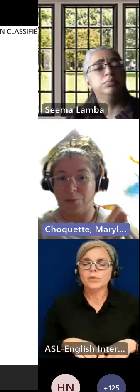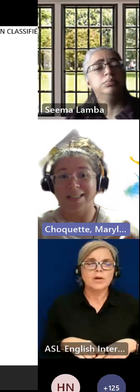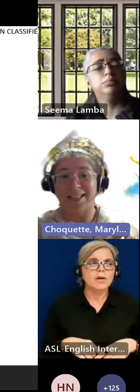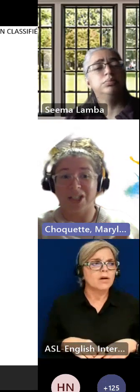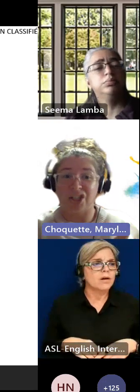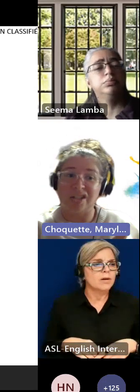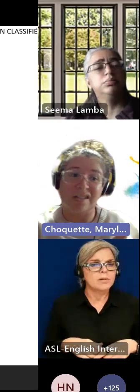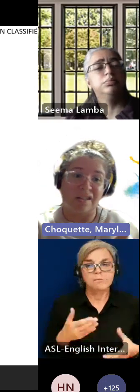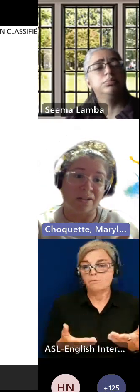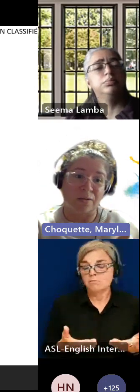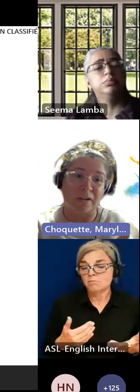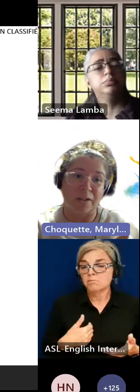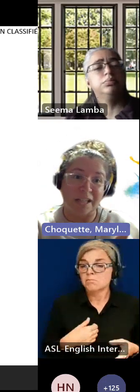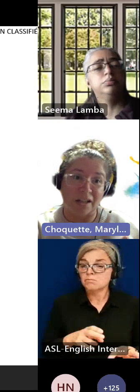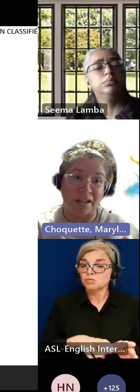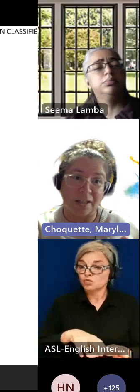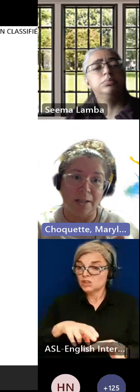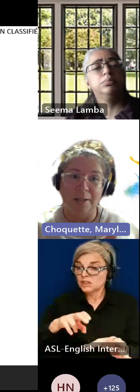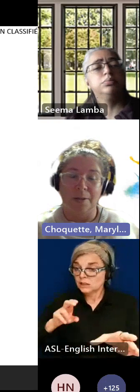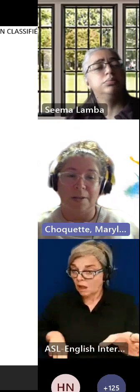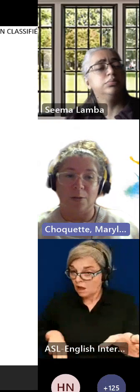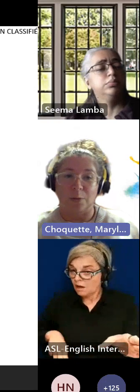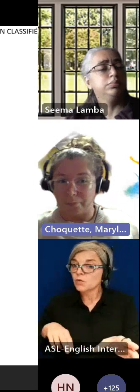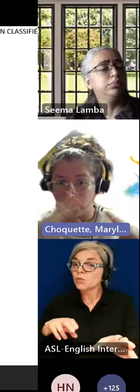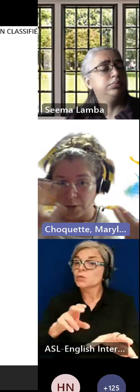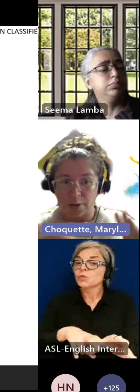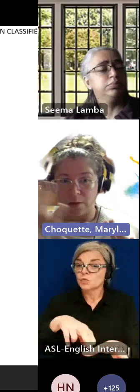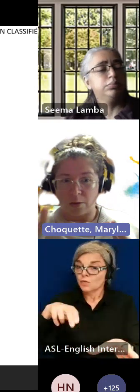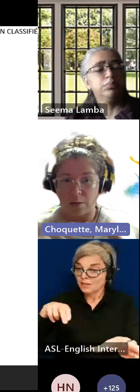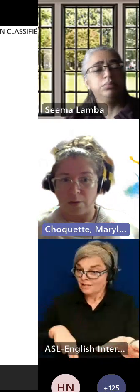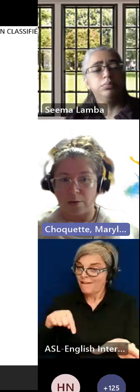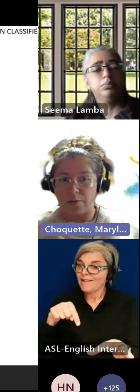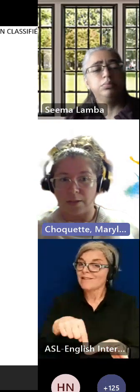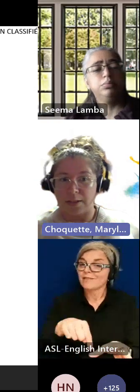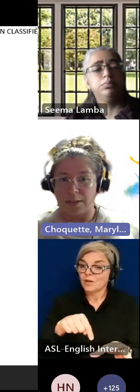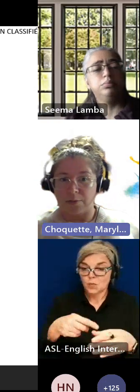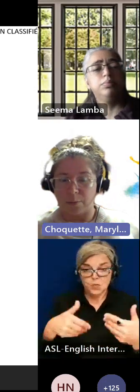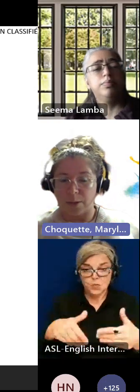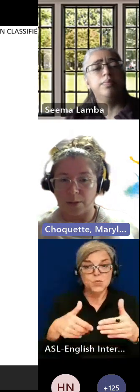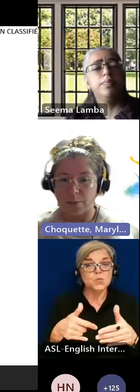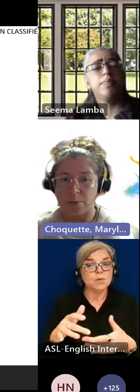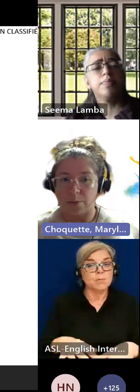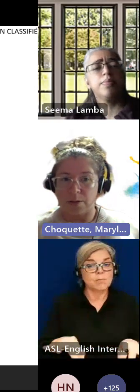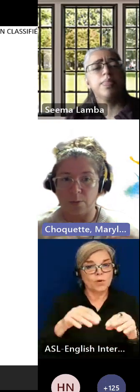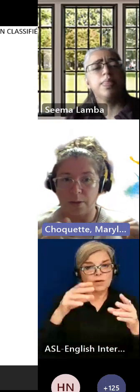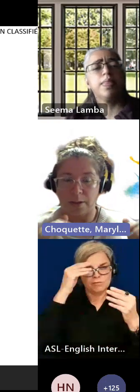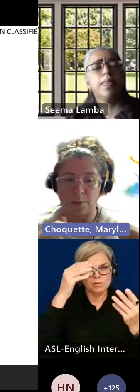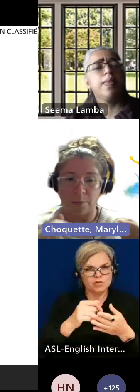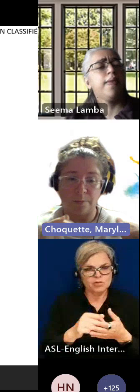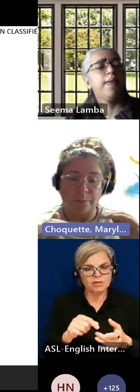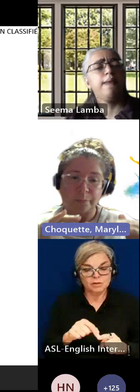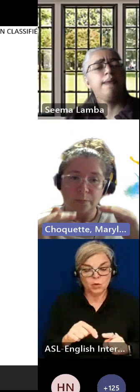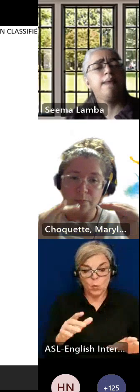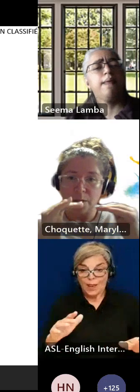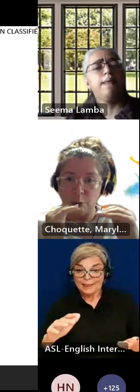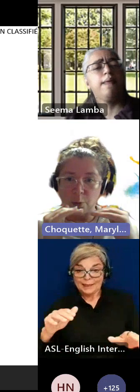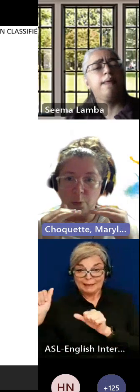say resignation is also very telling. So look at all of this information, but really you want to